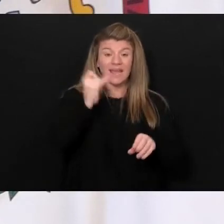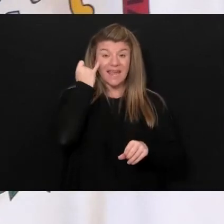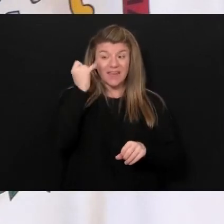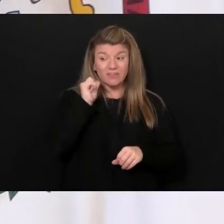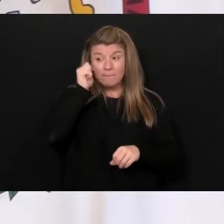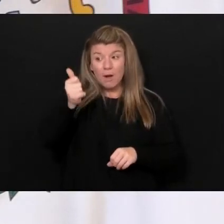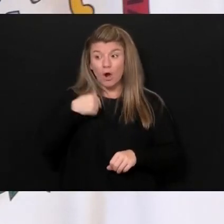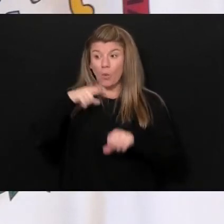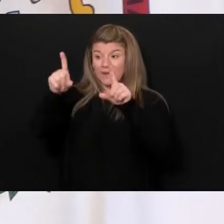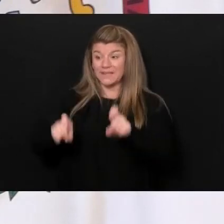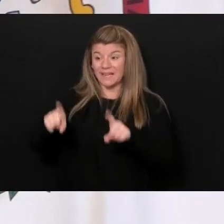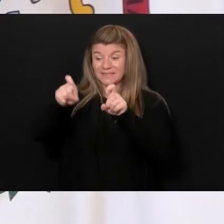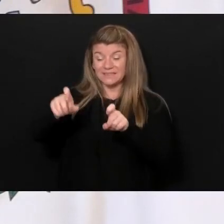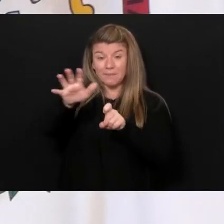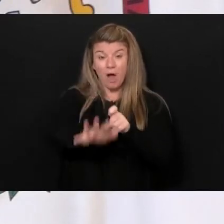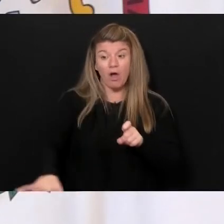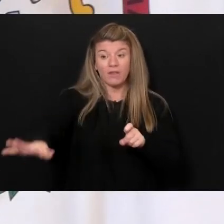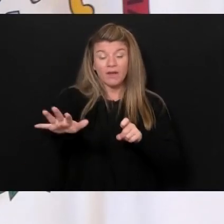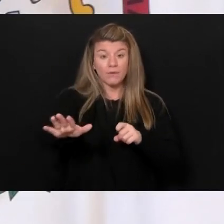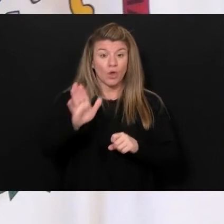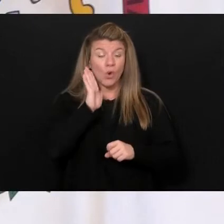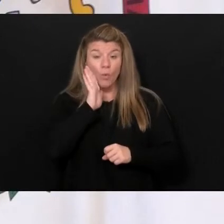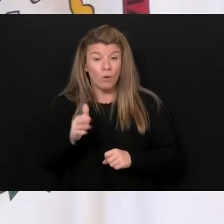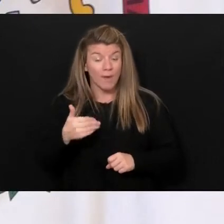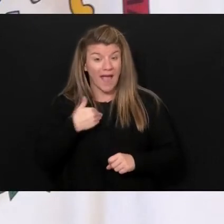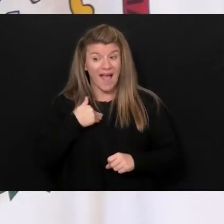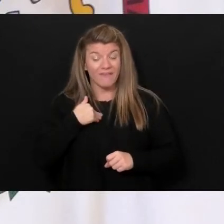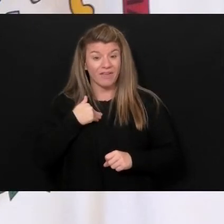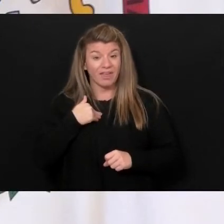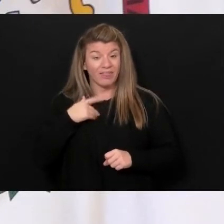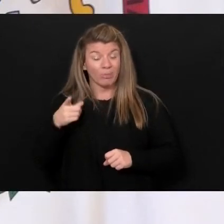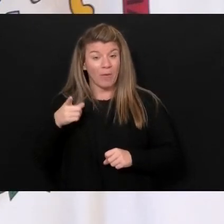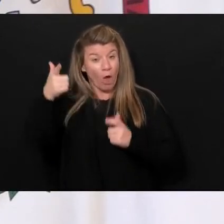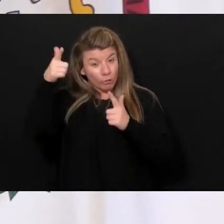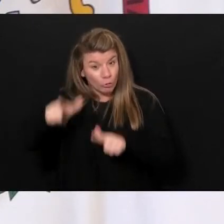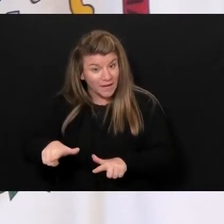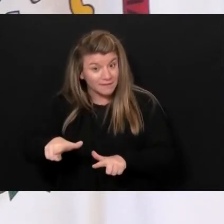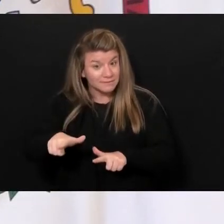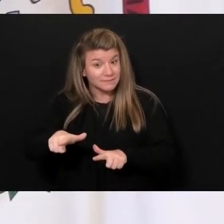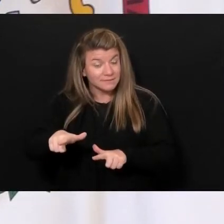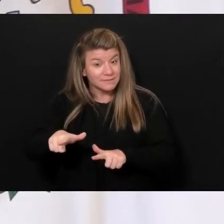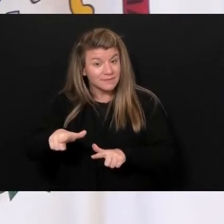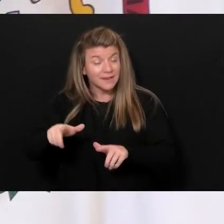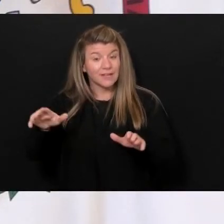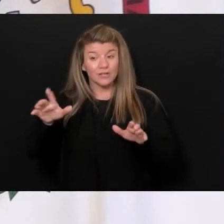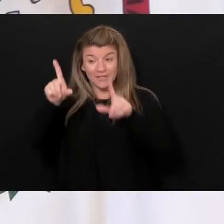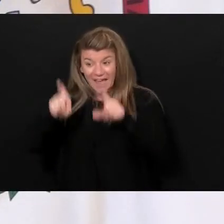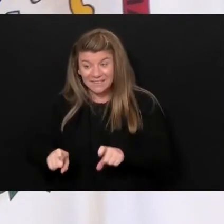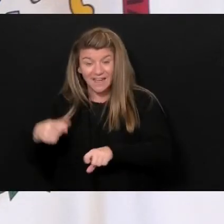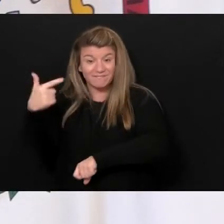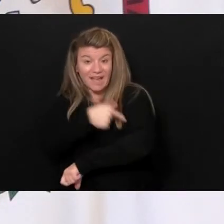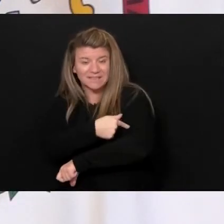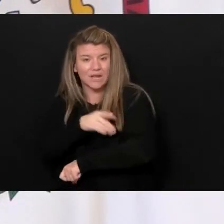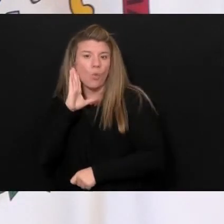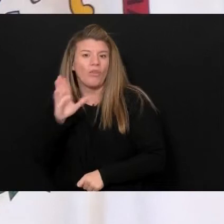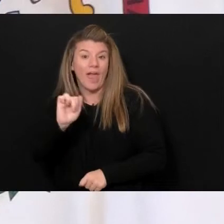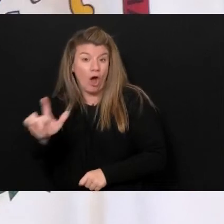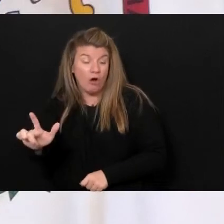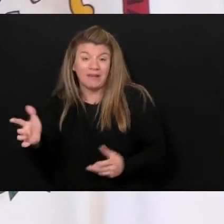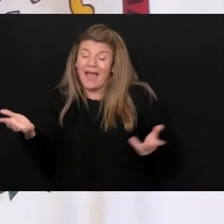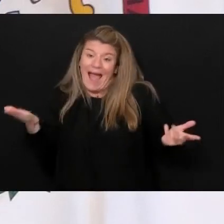in the legislature, would we have people opt out and say, no, I'm not going to take the vaccine? And you know, and how much of that would we